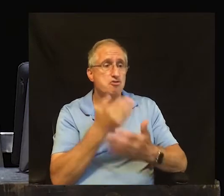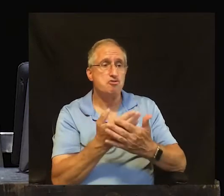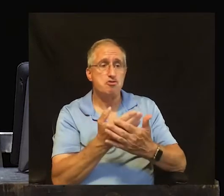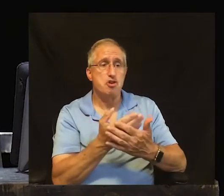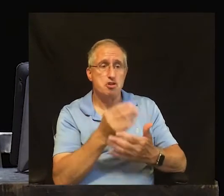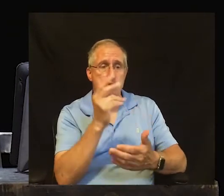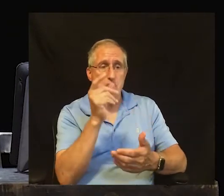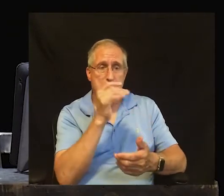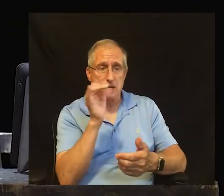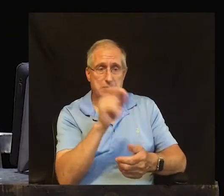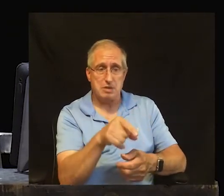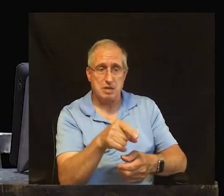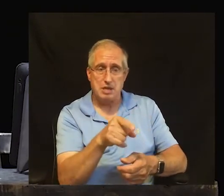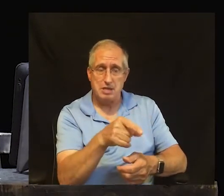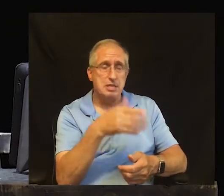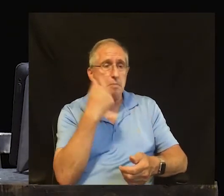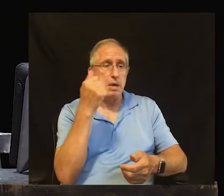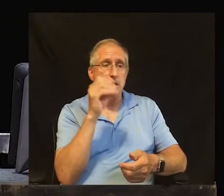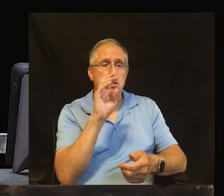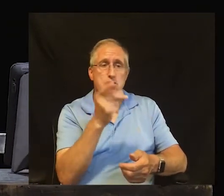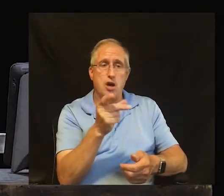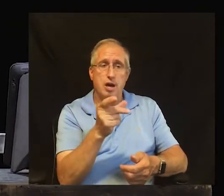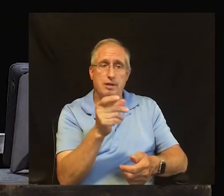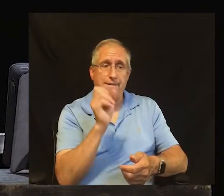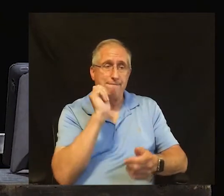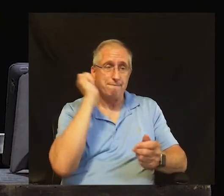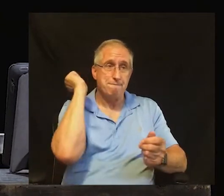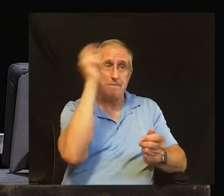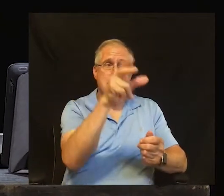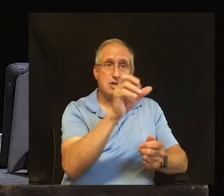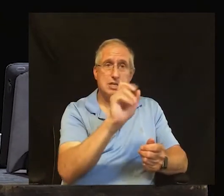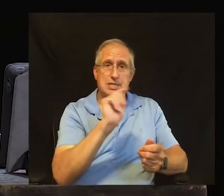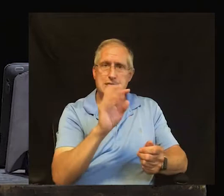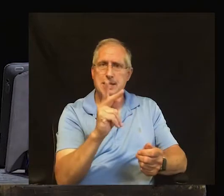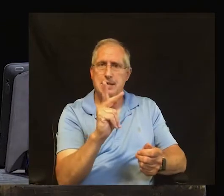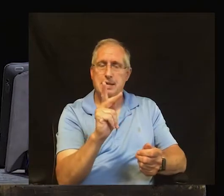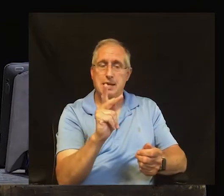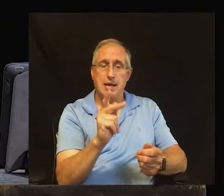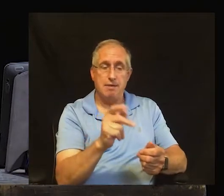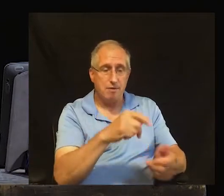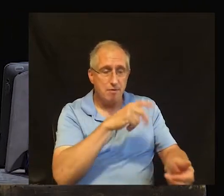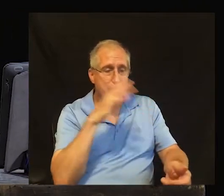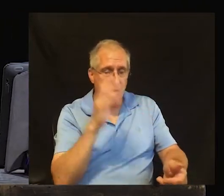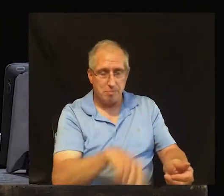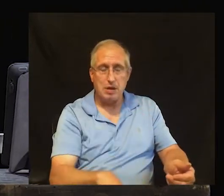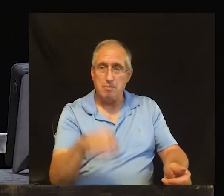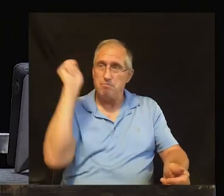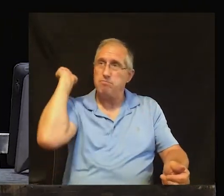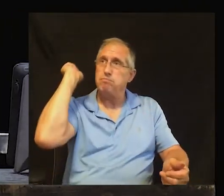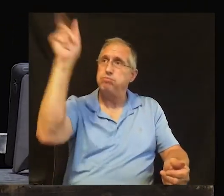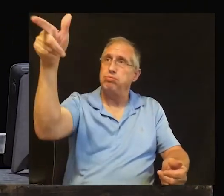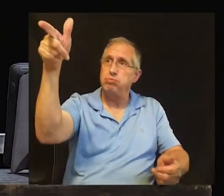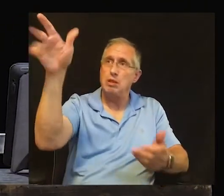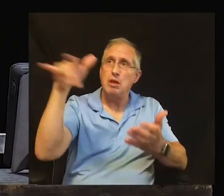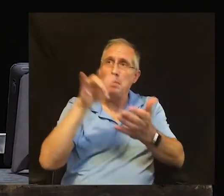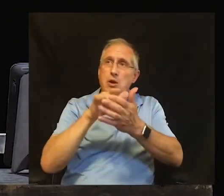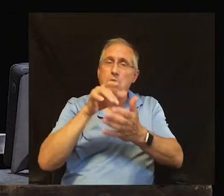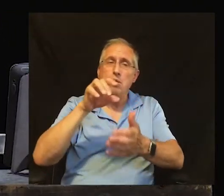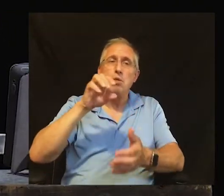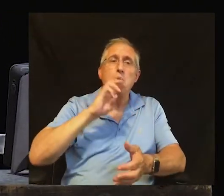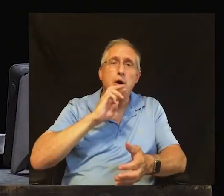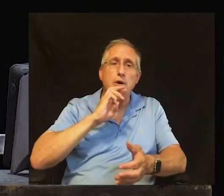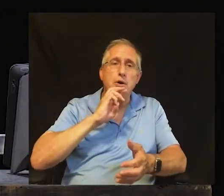a dog as good as this. This dog is the best stick-fetching dog in the world." And the farmer took the stick of stick, picked it up, threw it out in